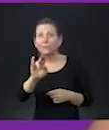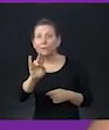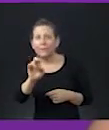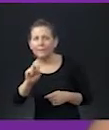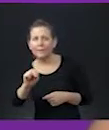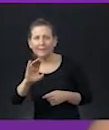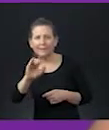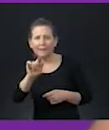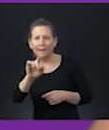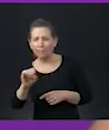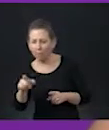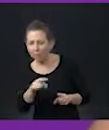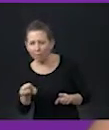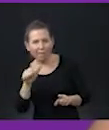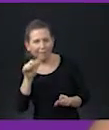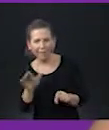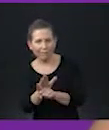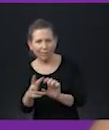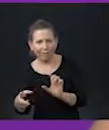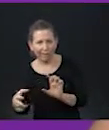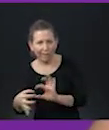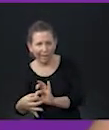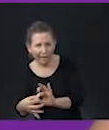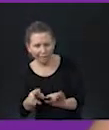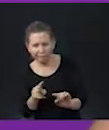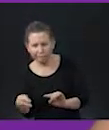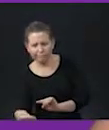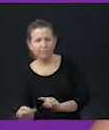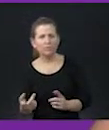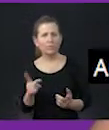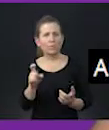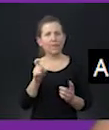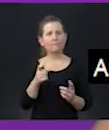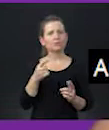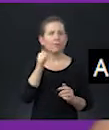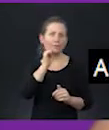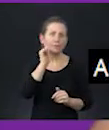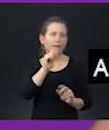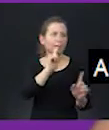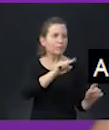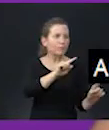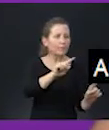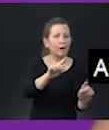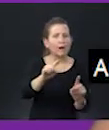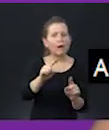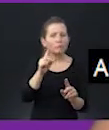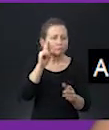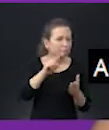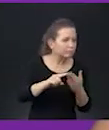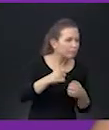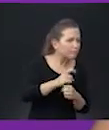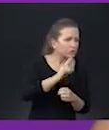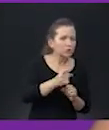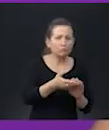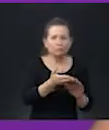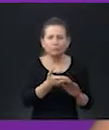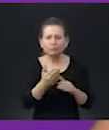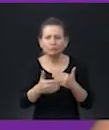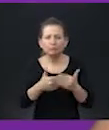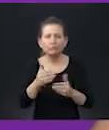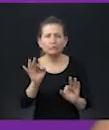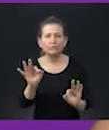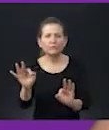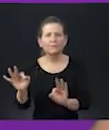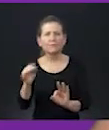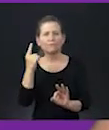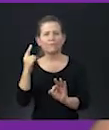or ribbon cables that weren't fully connected, and so we'd go around, you know, each day to make sure everything was